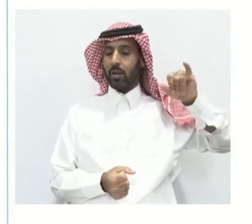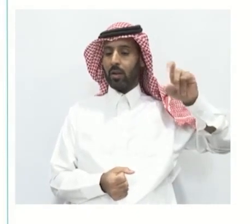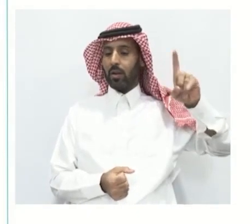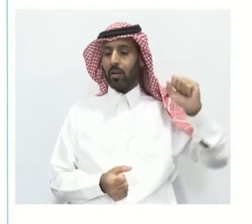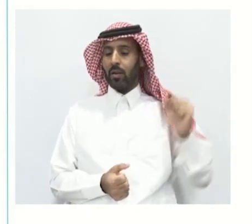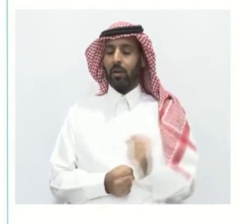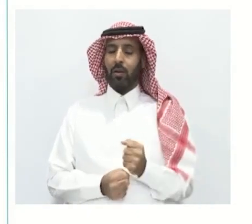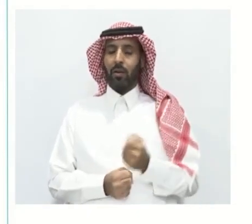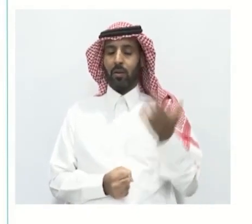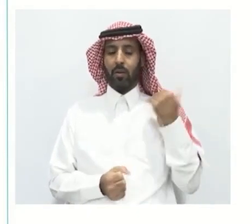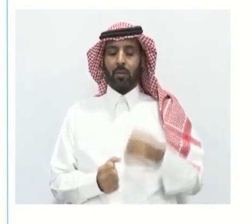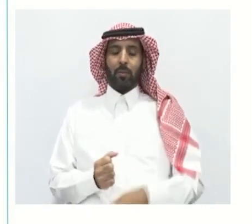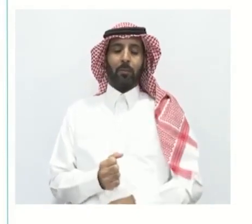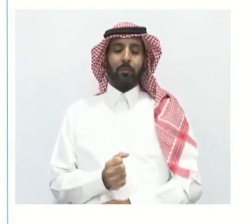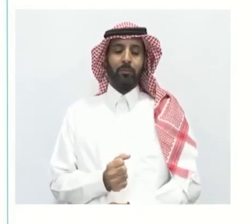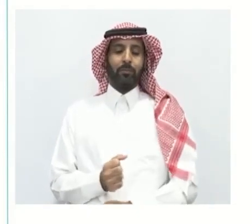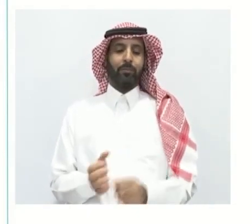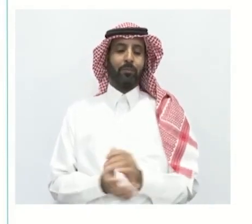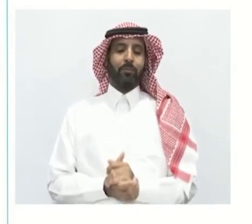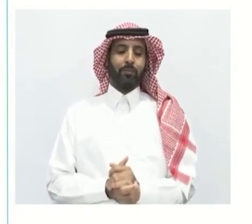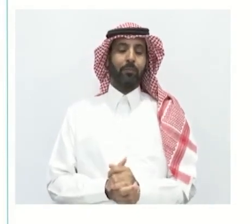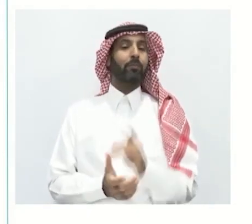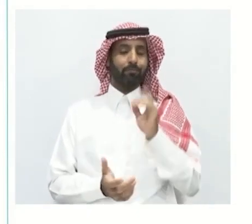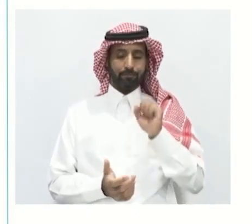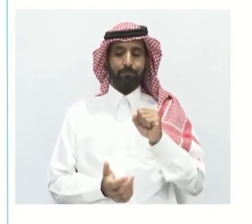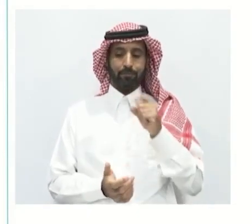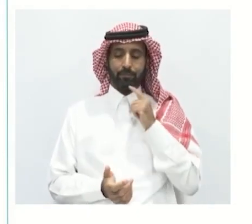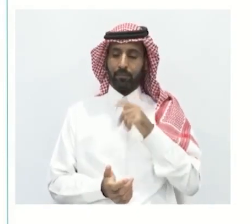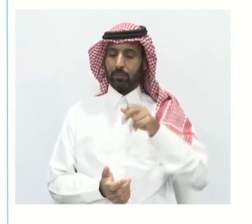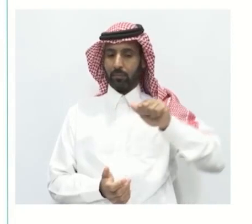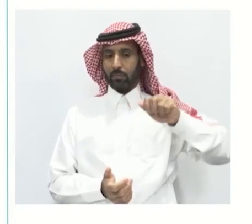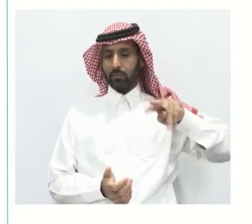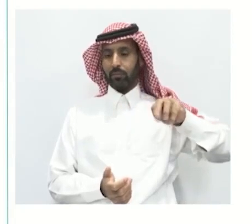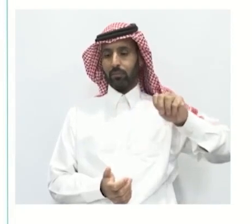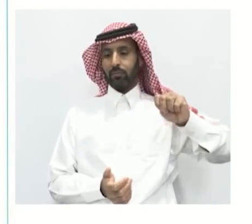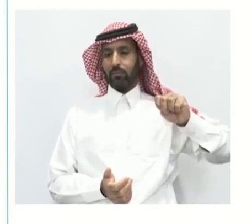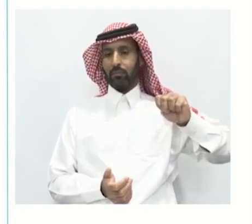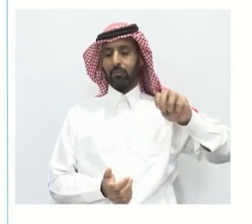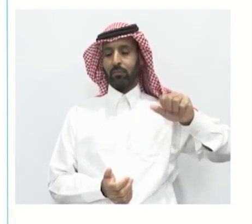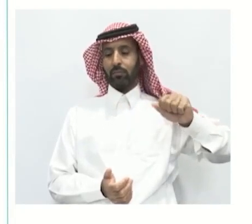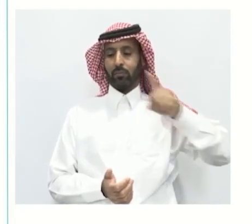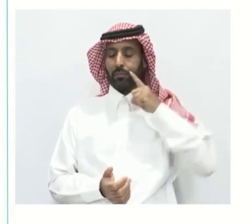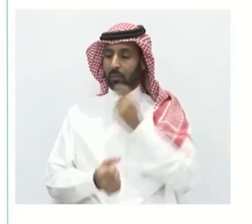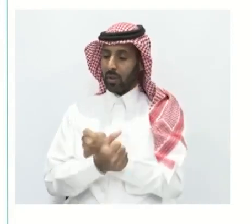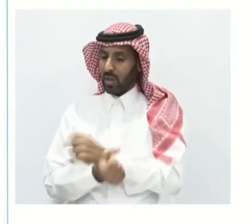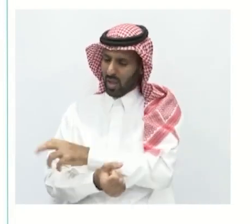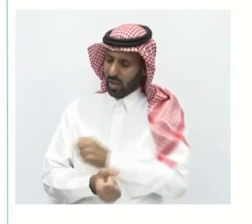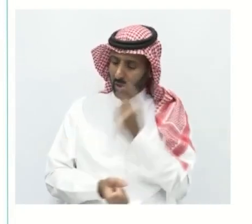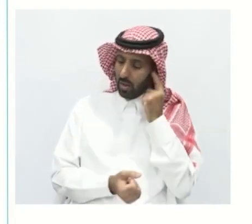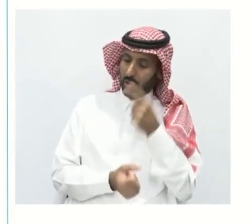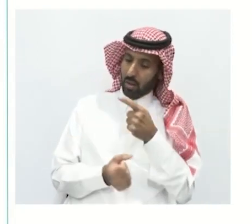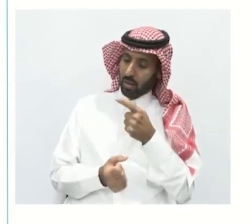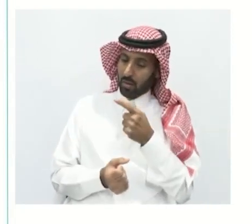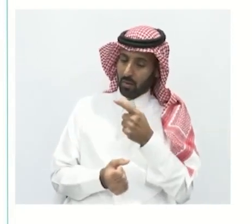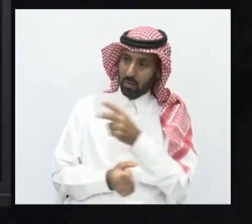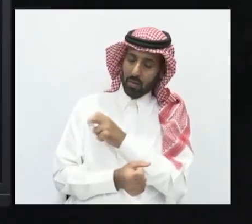did, which makes it an irregular verb. Imad, yes. And they catch the thief. Thief